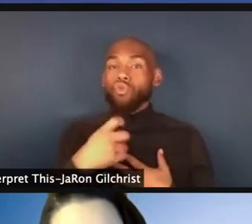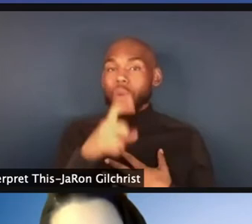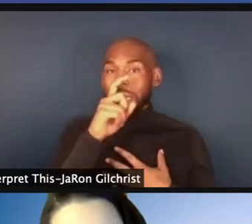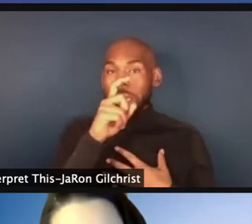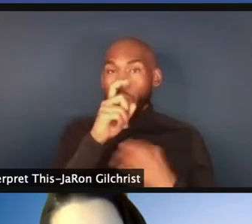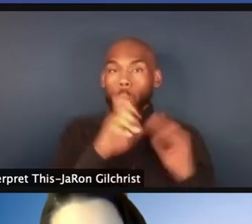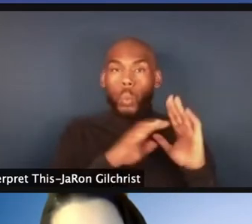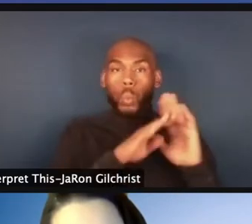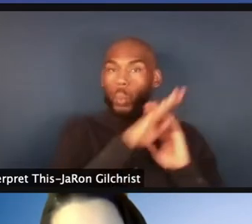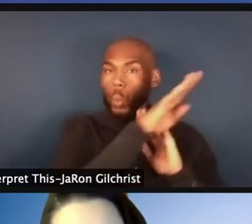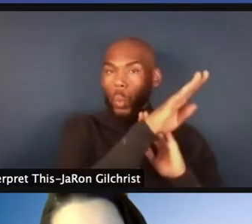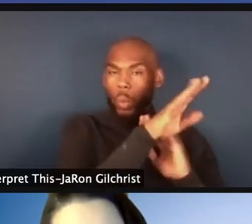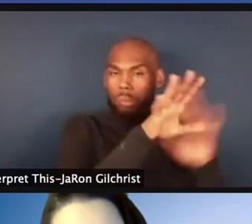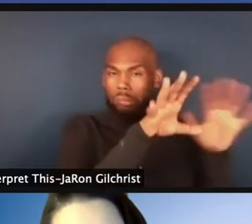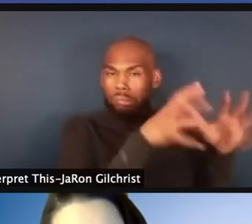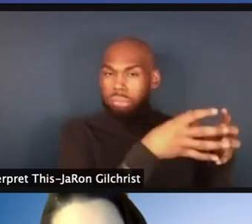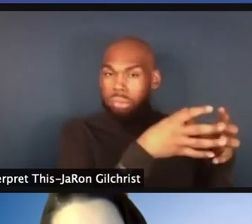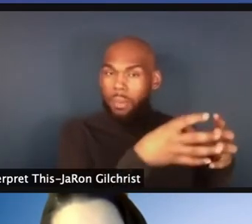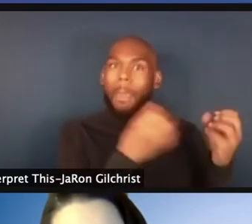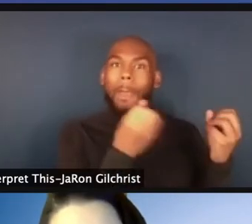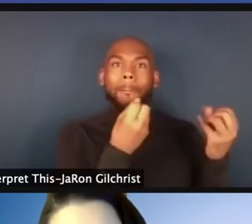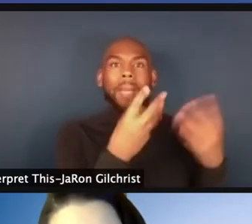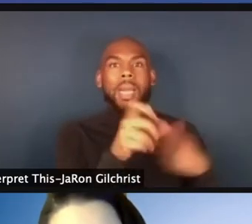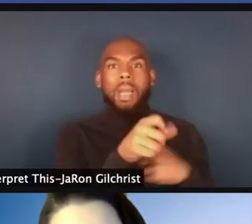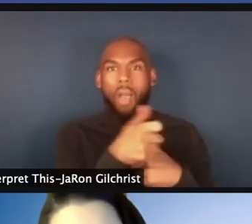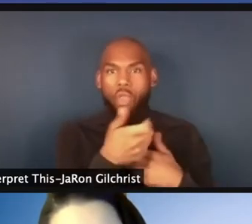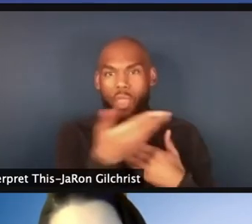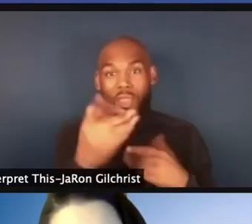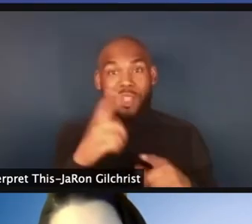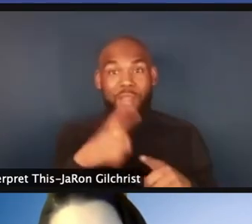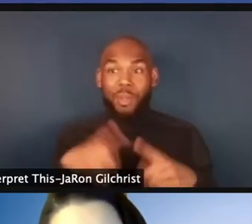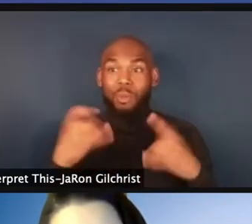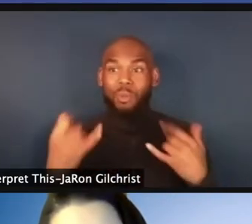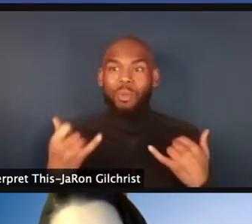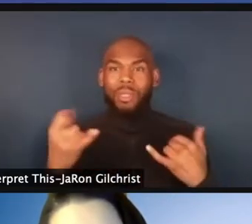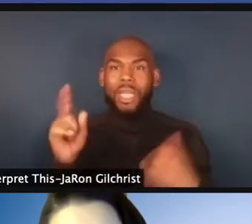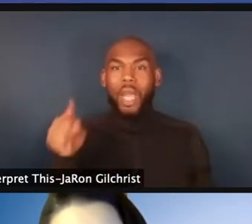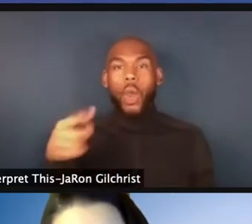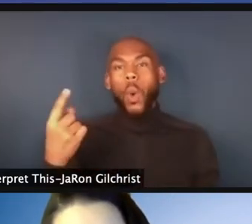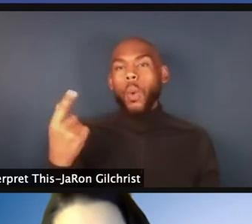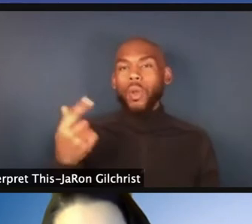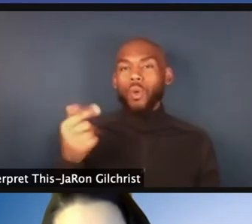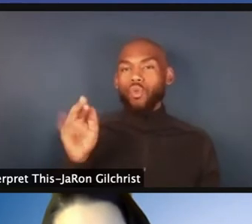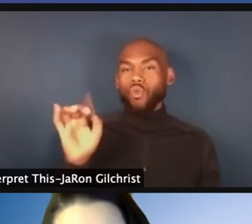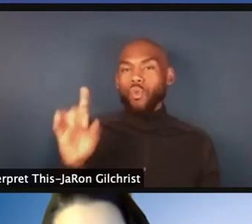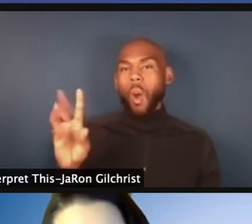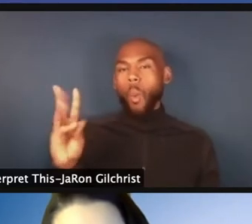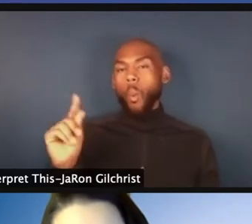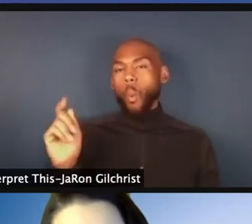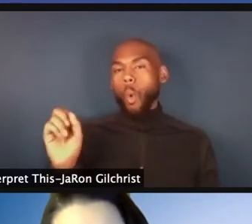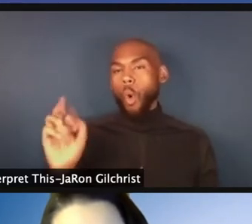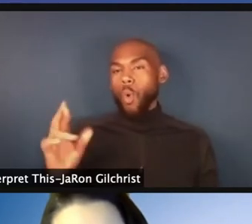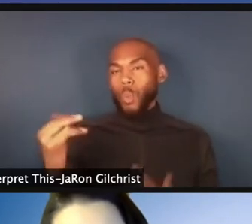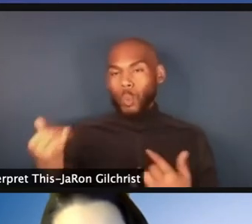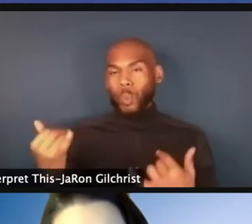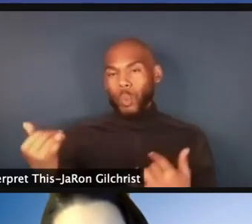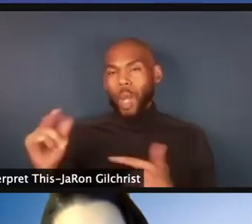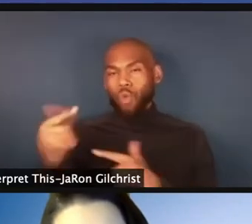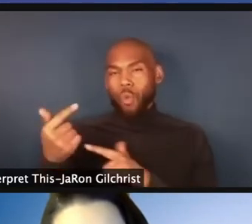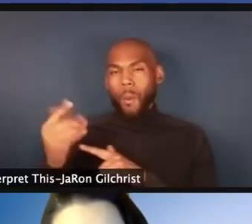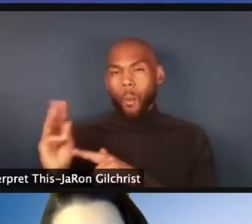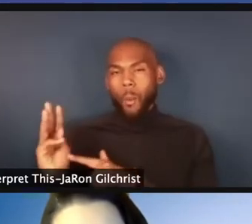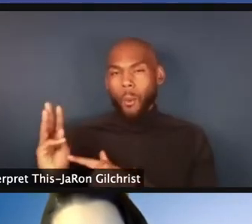many other things. But today, just groundwater, just groundwater. Thanks. Thank you, Tara. And